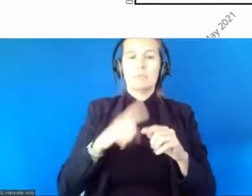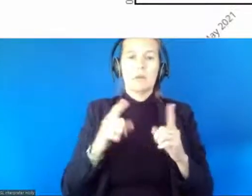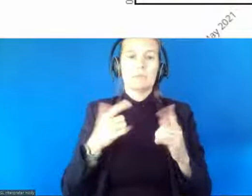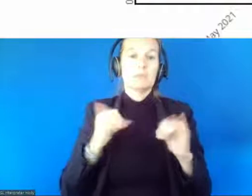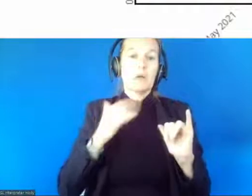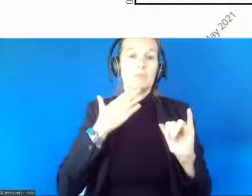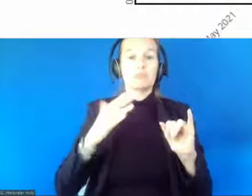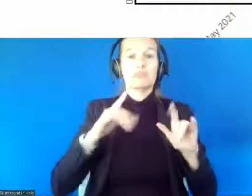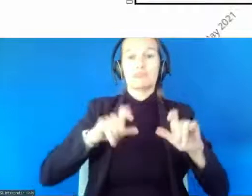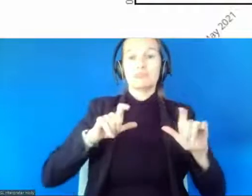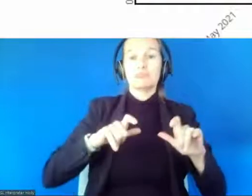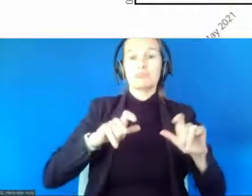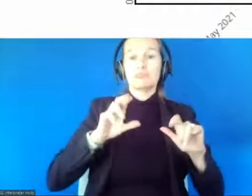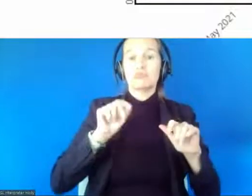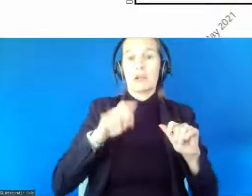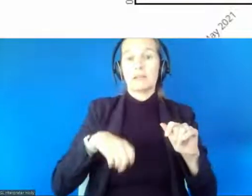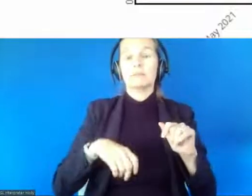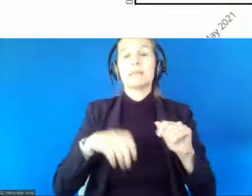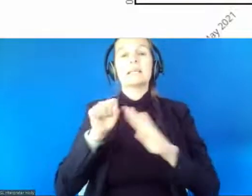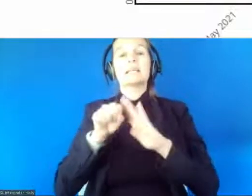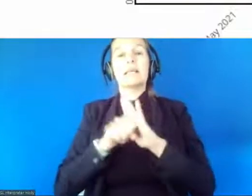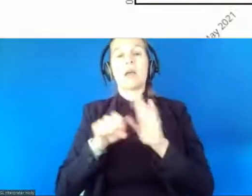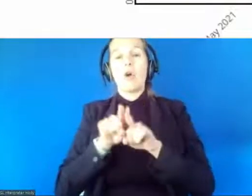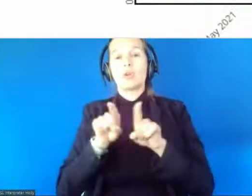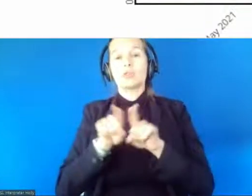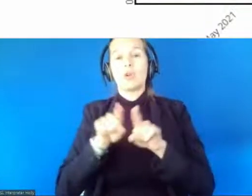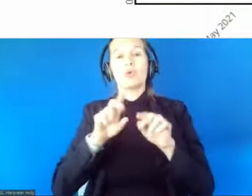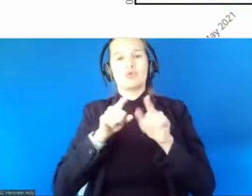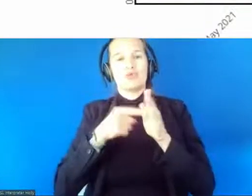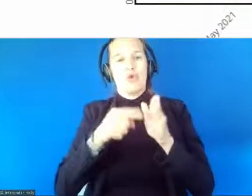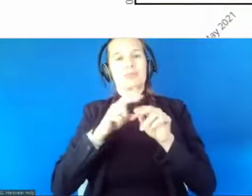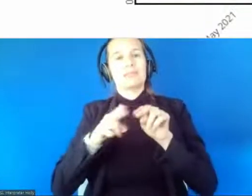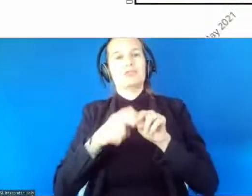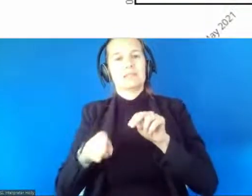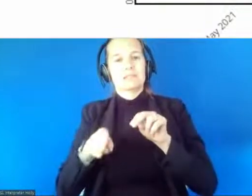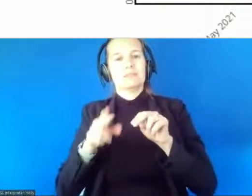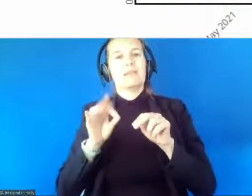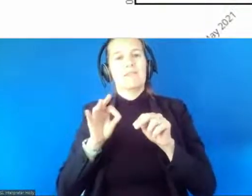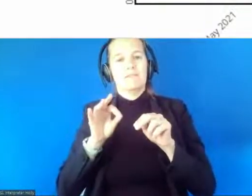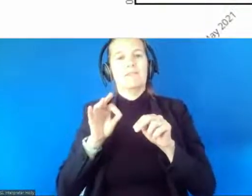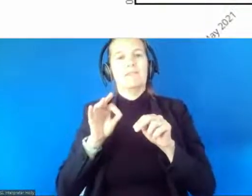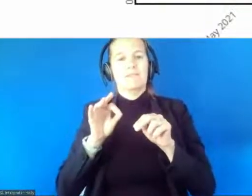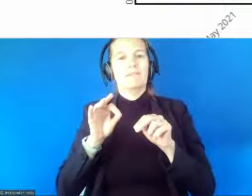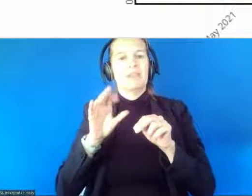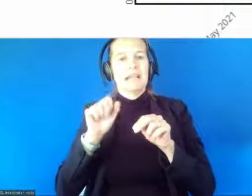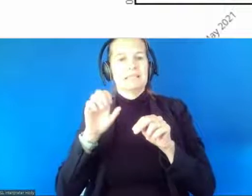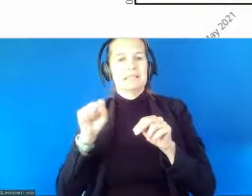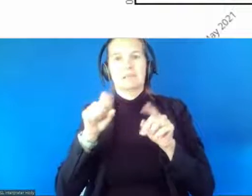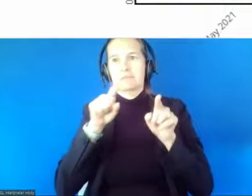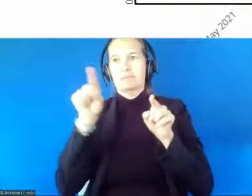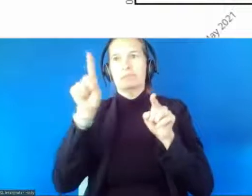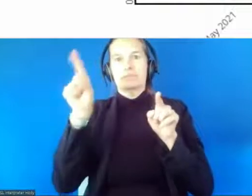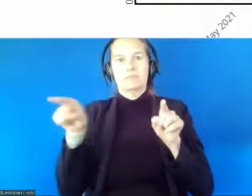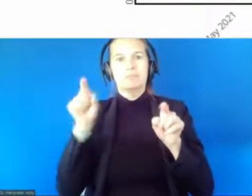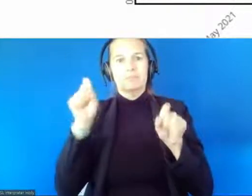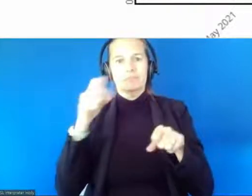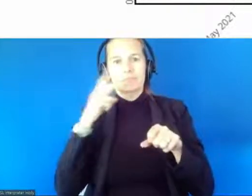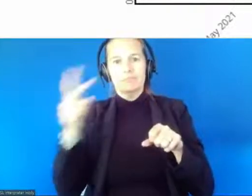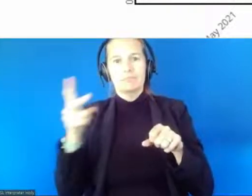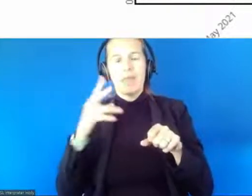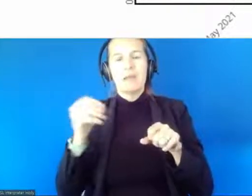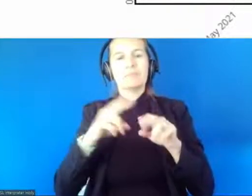The state also shows decreases in the cases, as I was showing on this slide, and we have a decrease in isolation